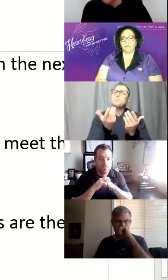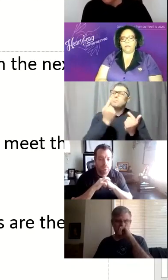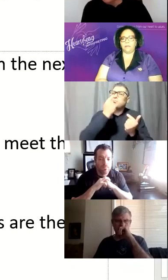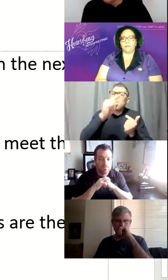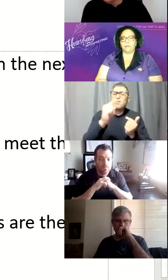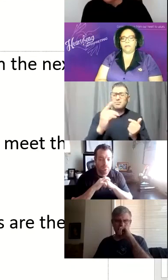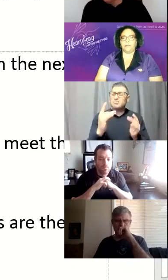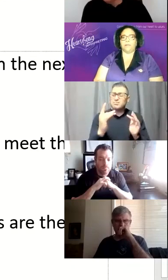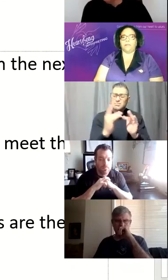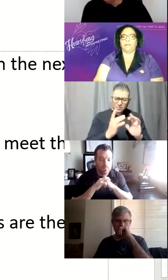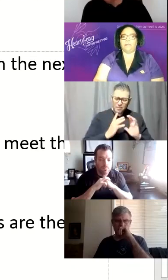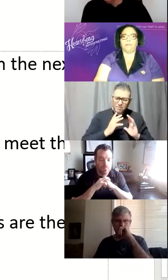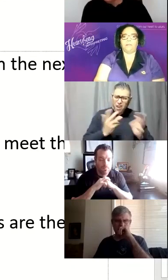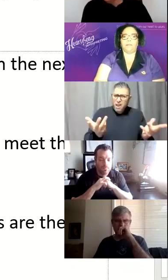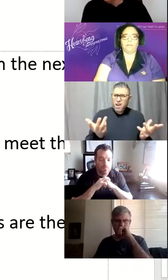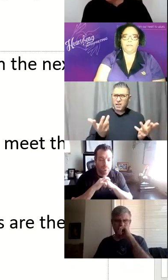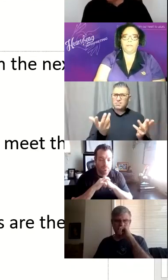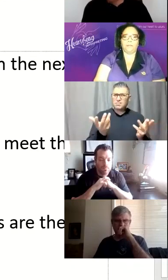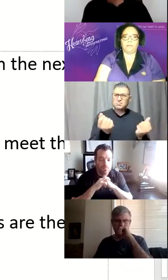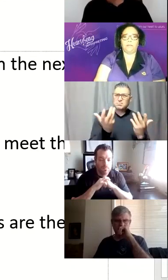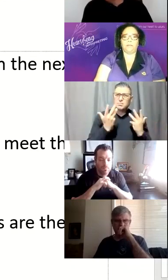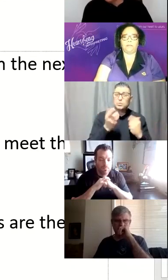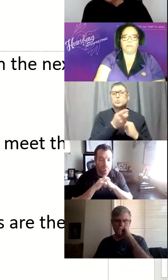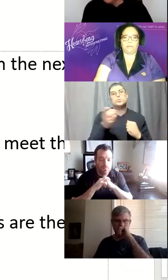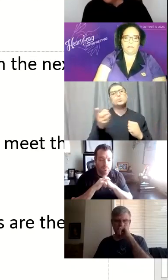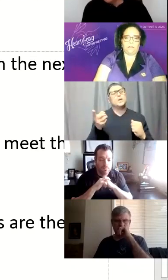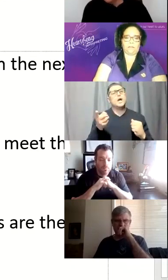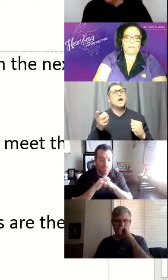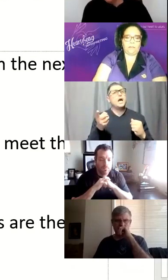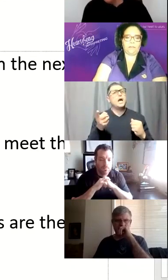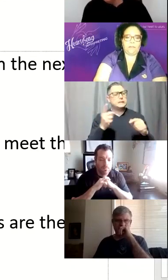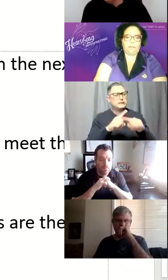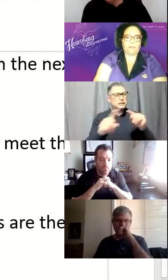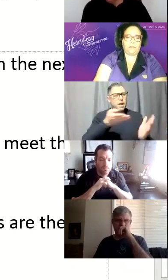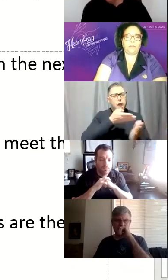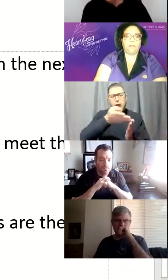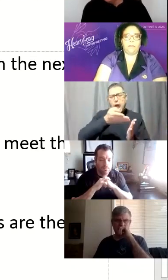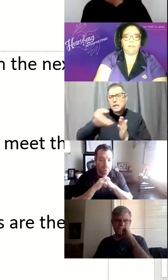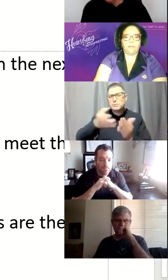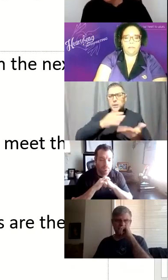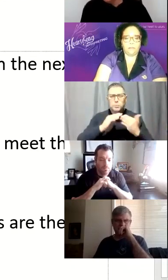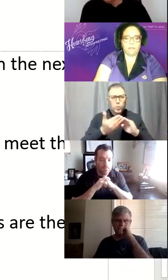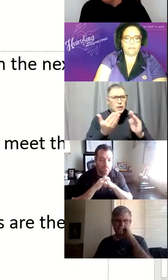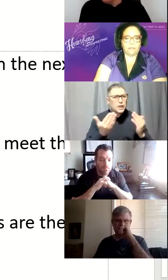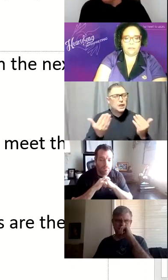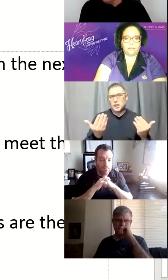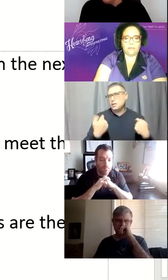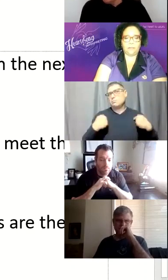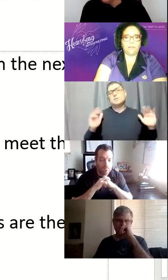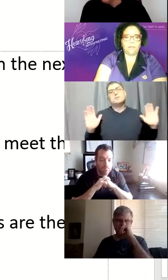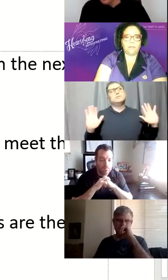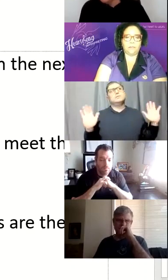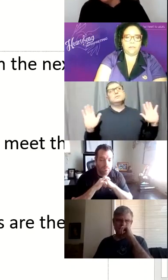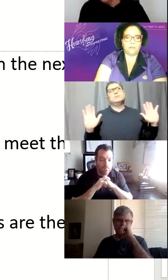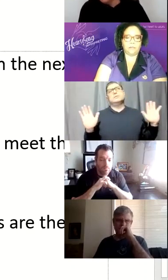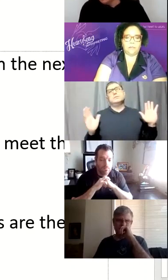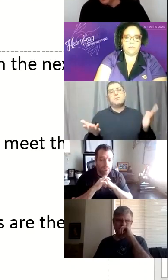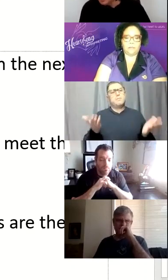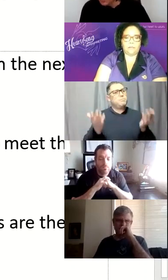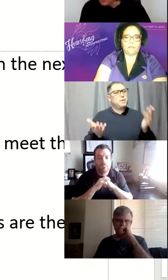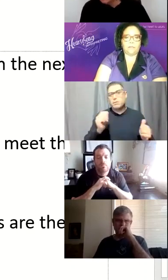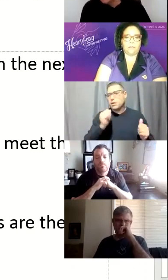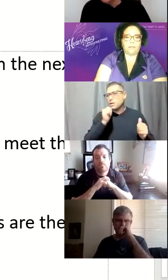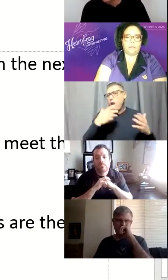me. You guys are in different aspects of the community. I'm not going to probably have as